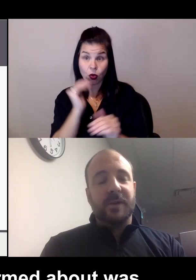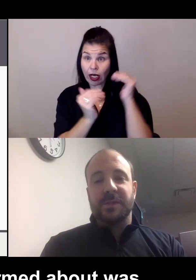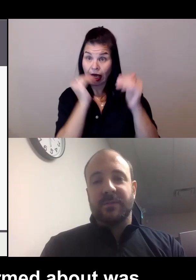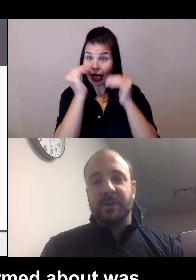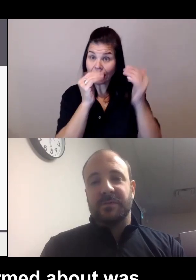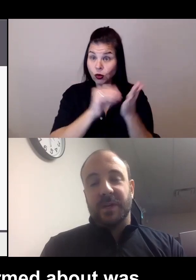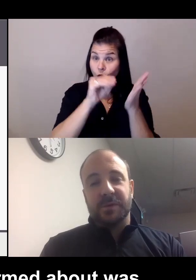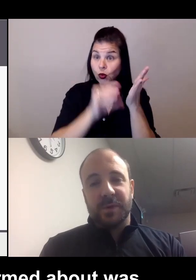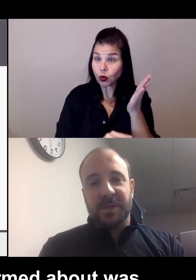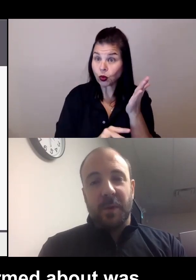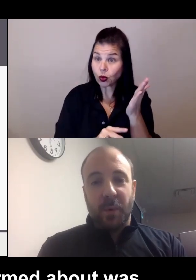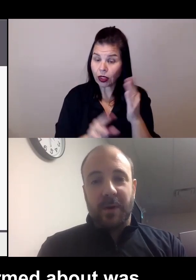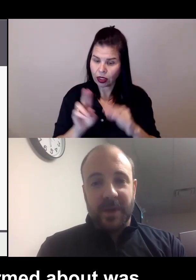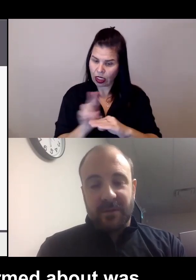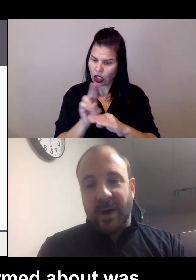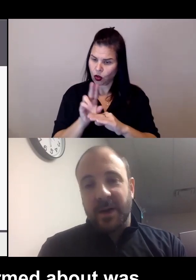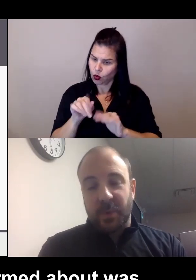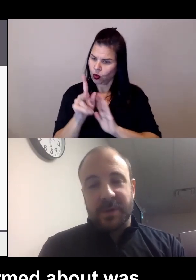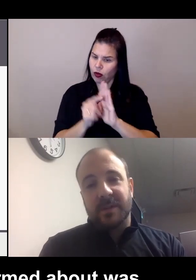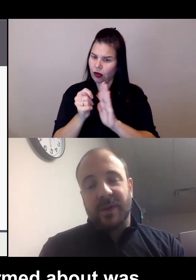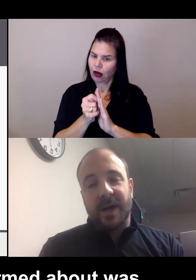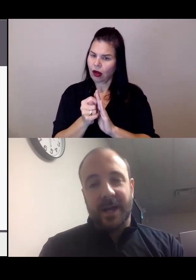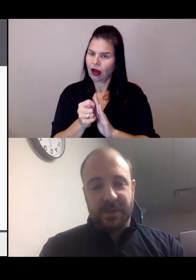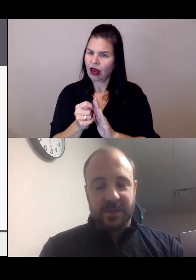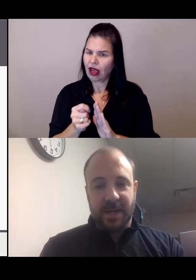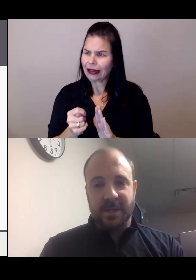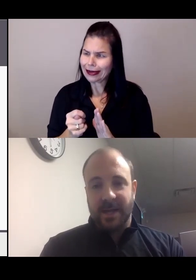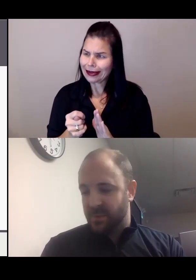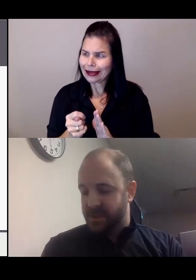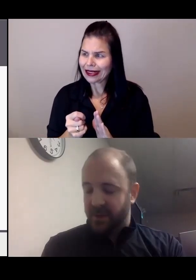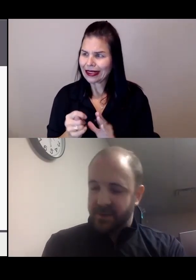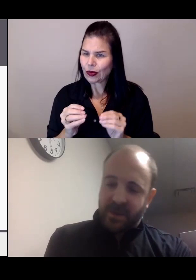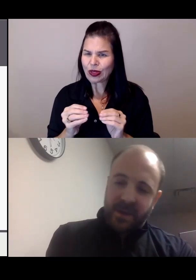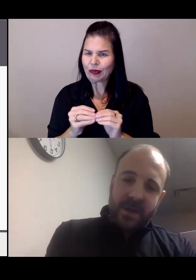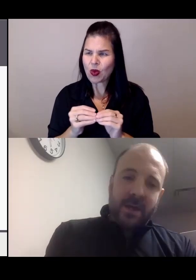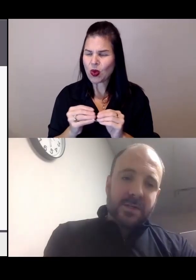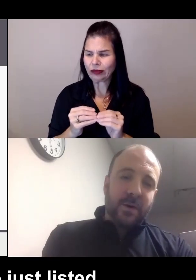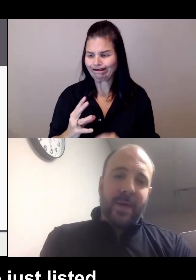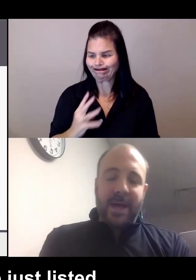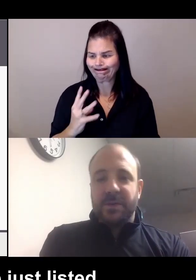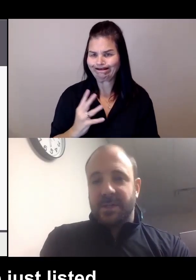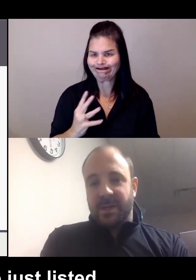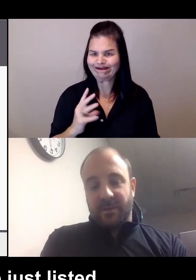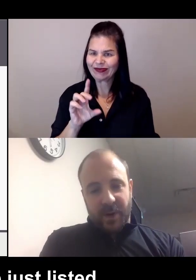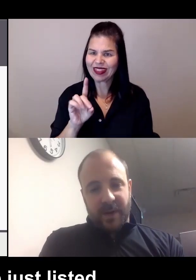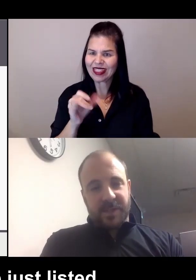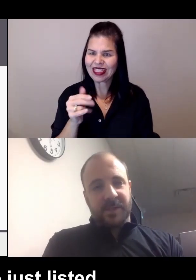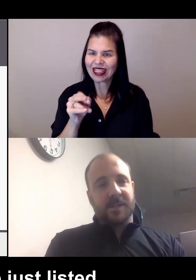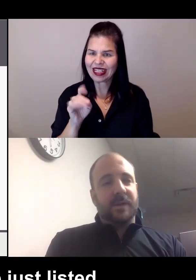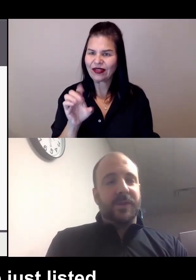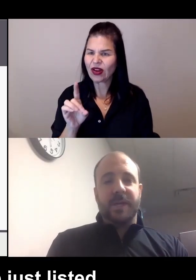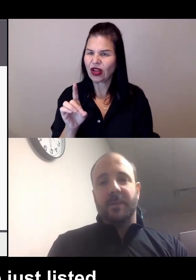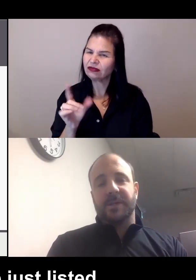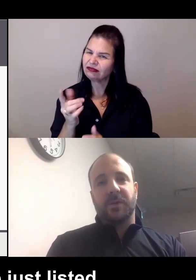felt use of those videos was more dignified, a more dignified exercise as a result. So as you can see from what I've